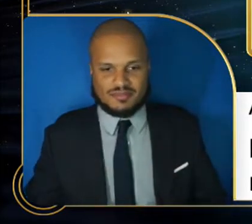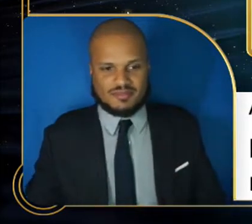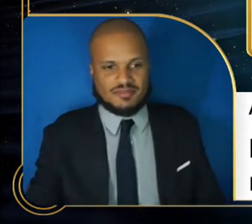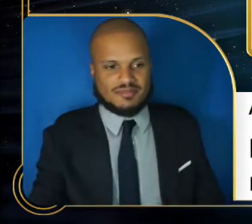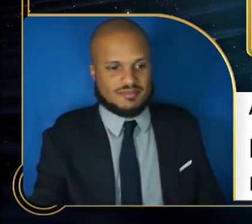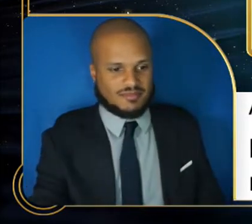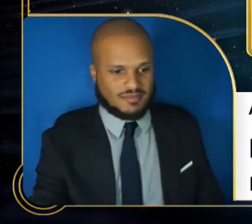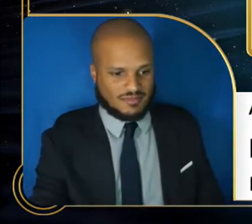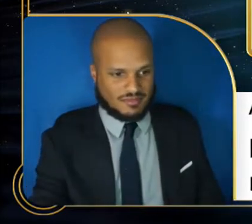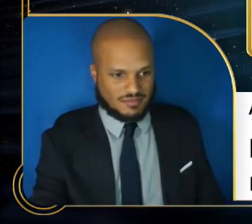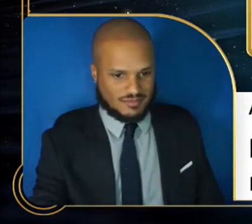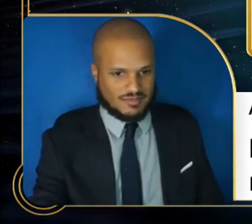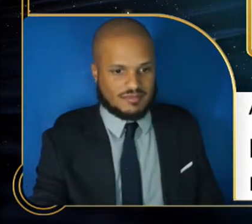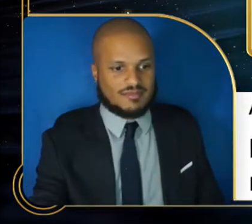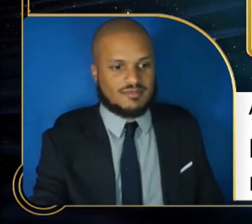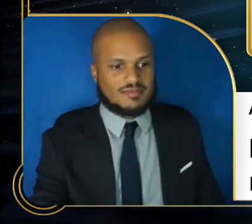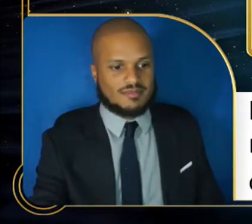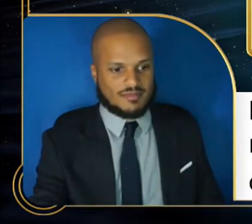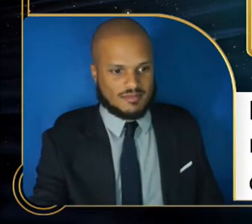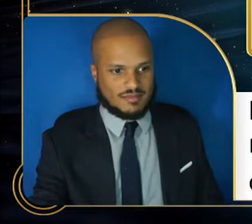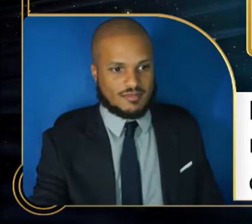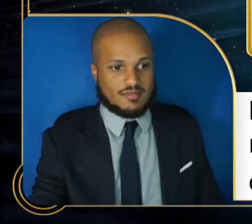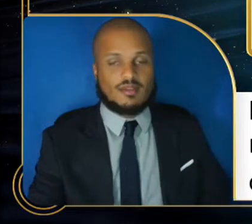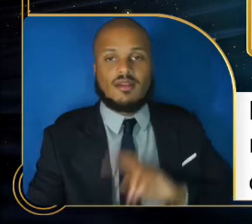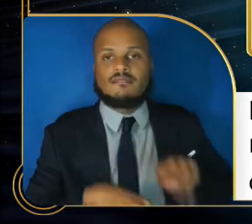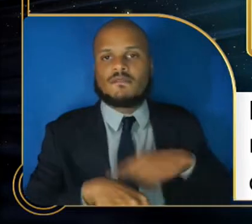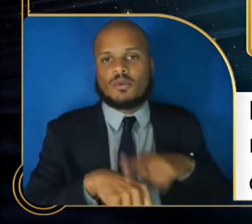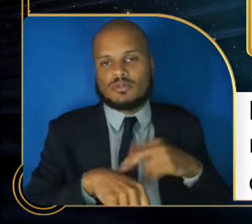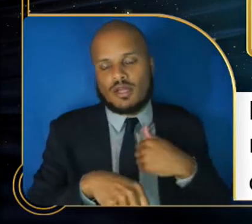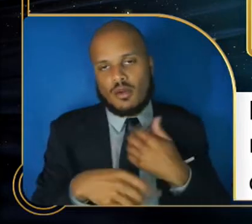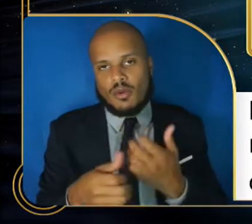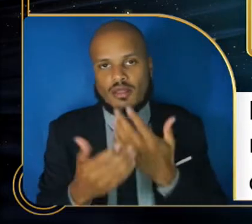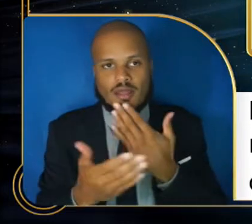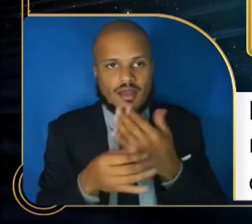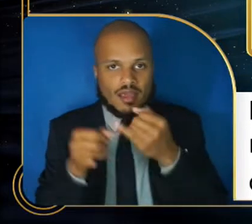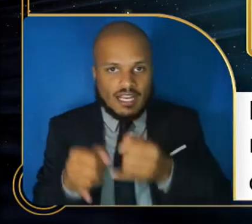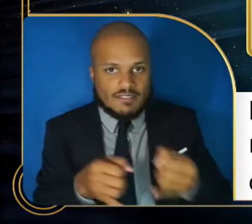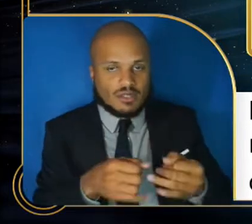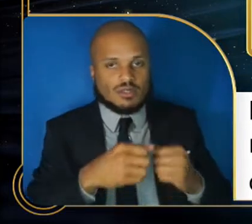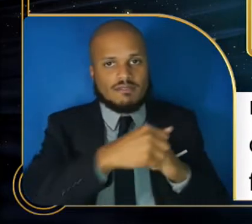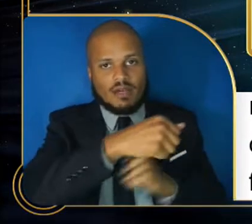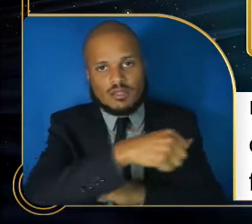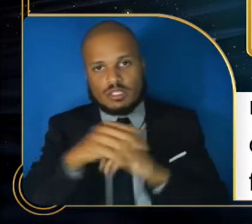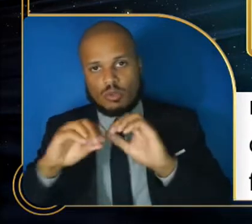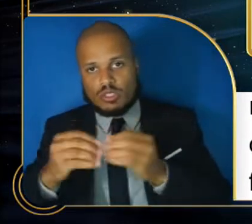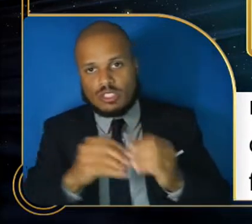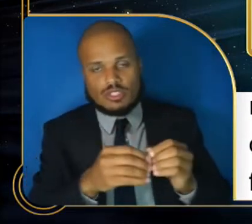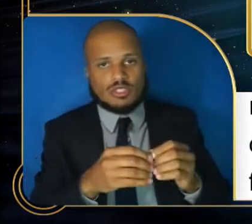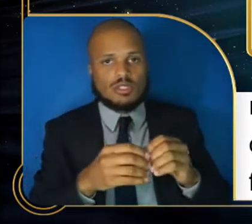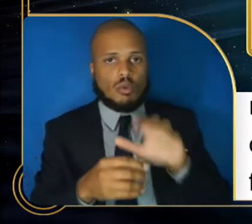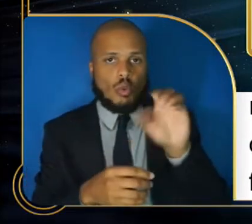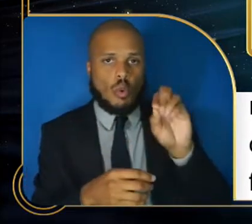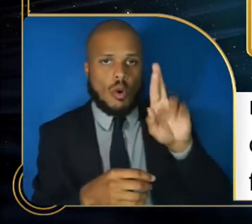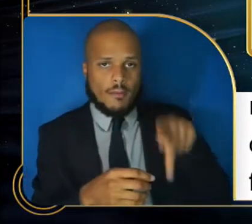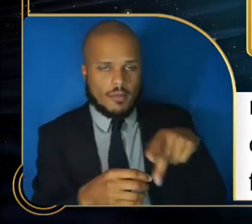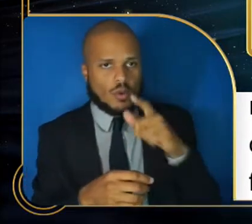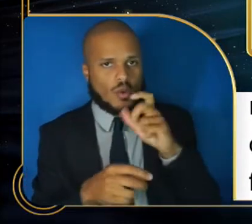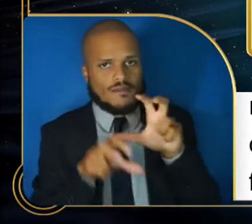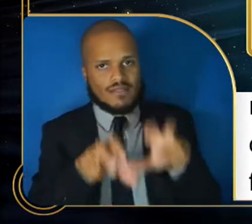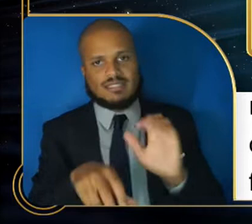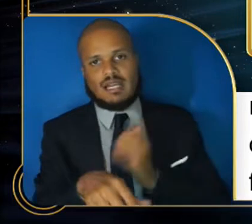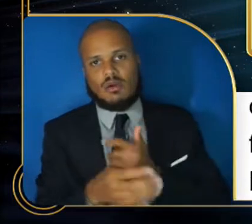And of course, I want to thank the individuals, foundations, and corporations who invest in our legal